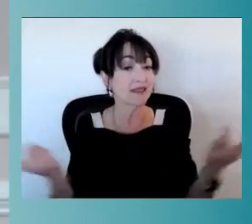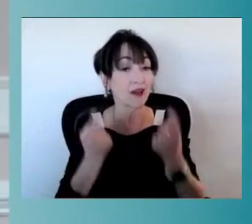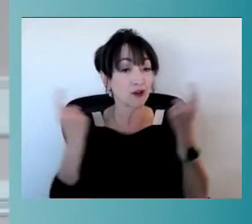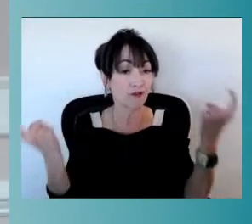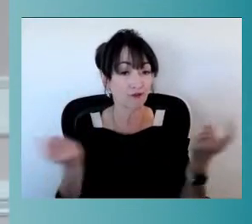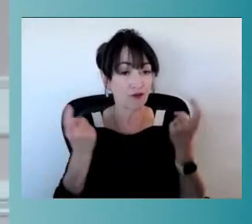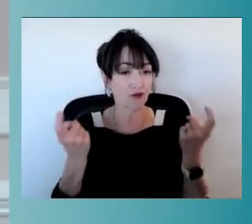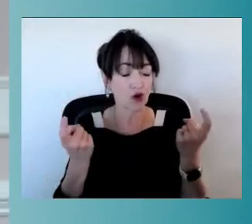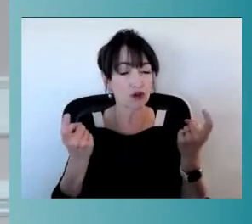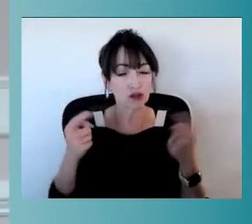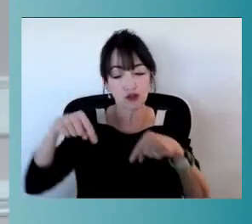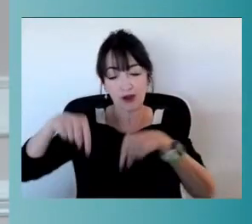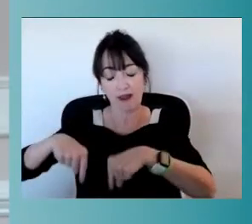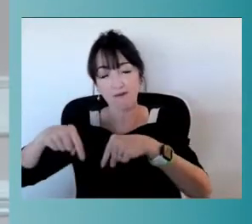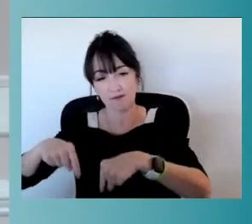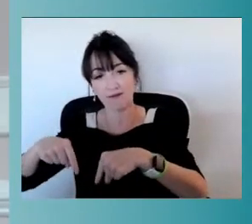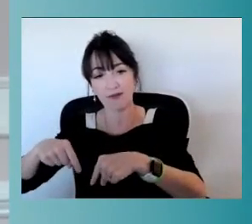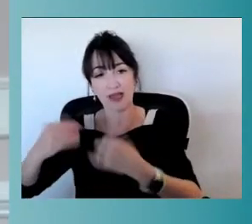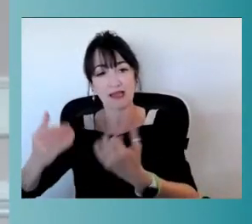a trauma-informed state.